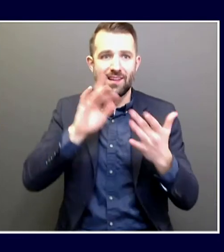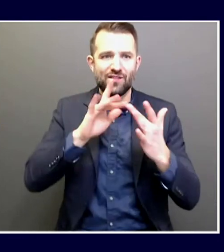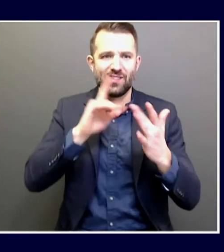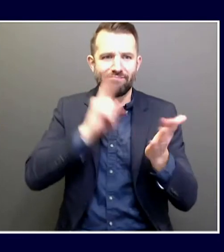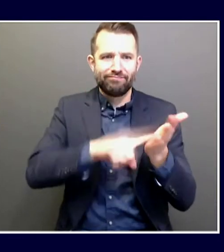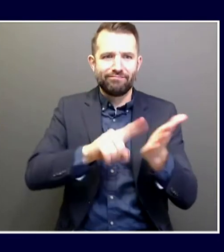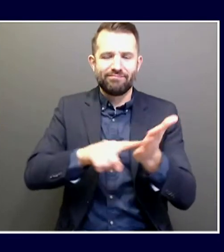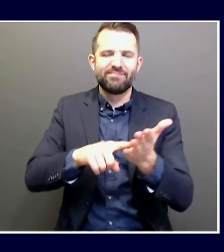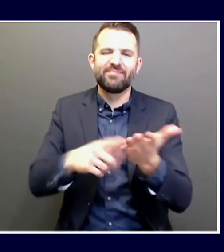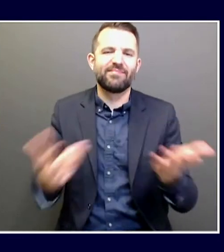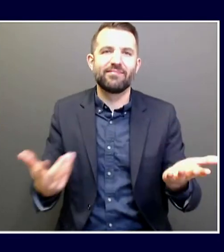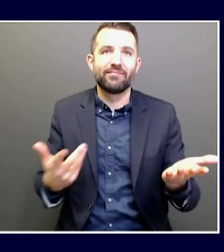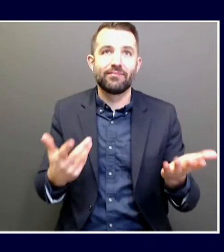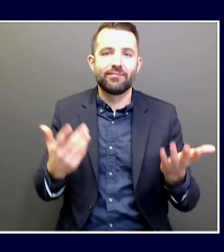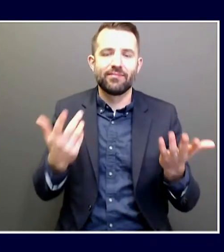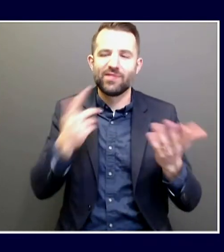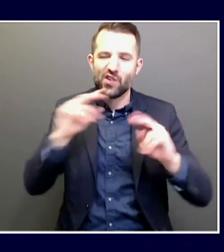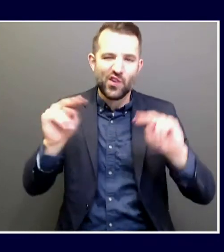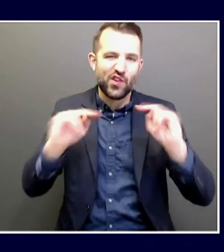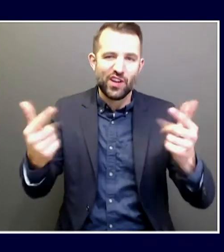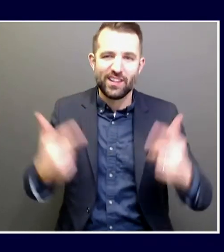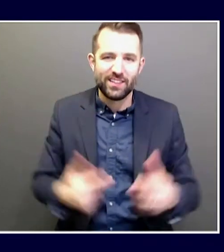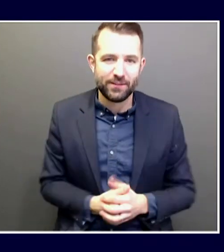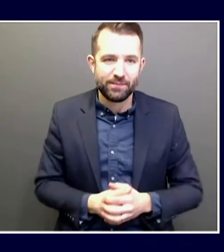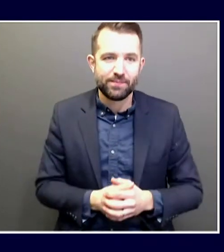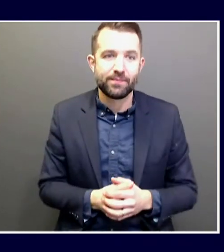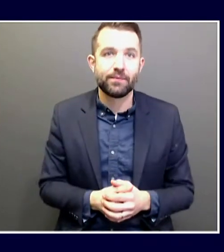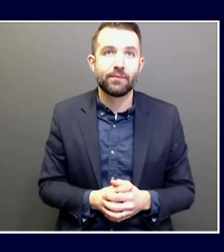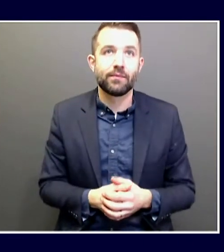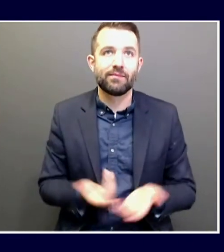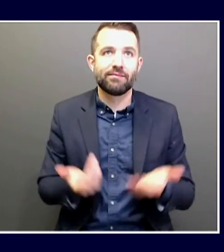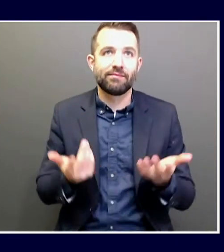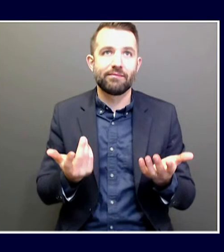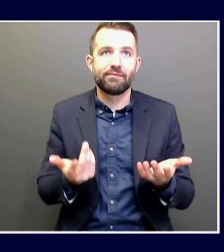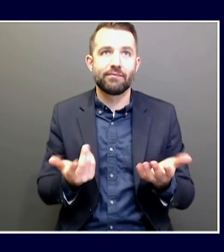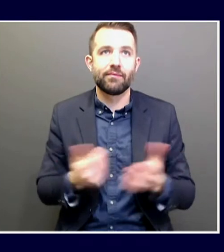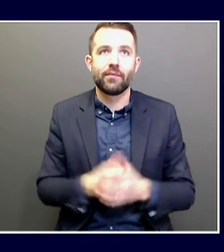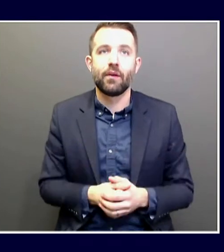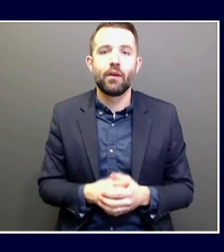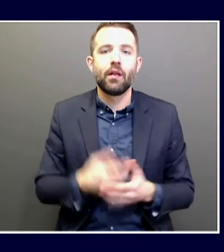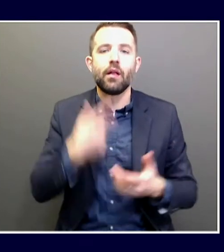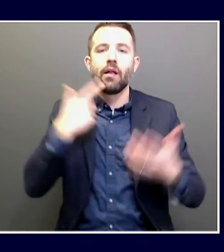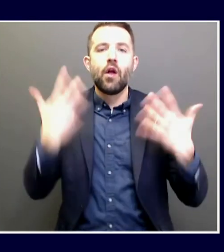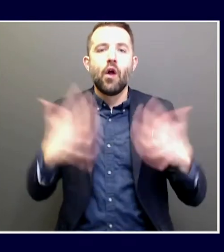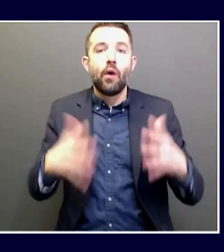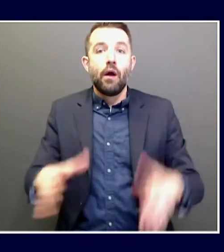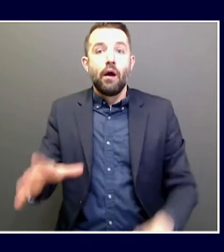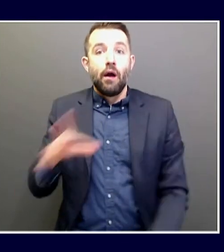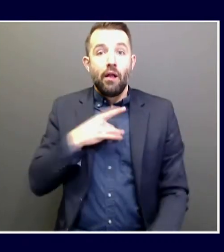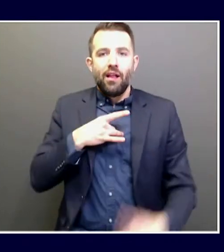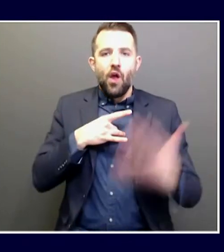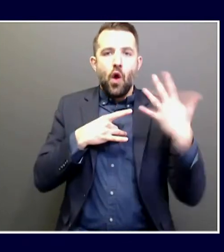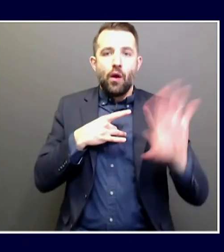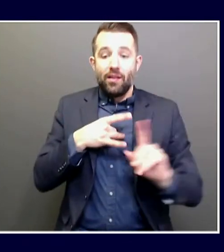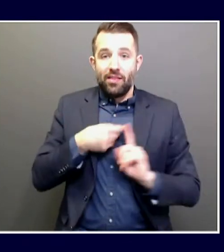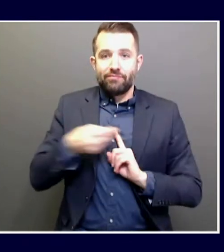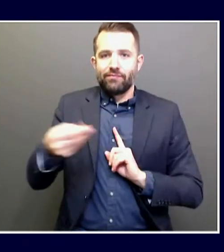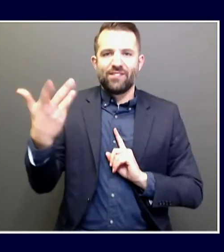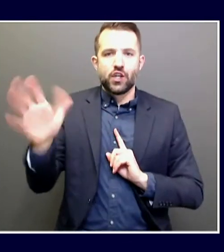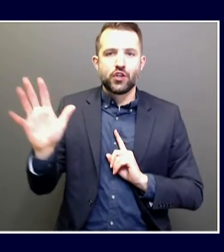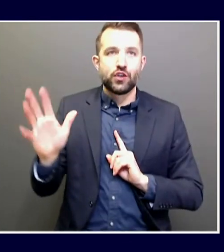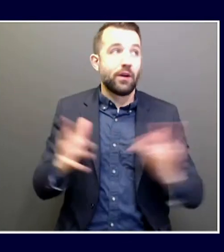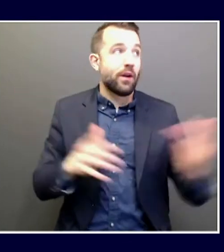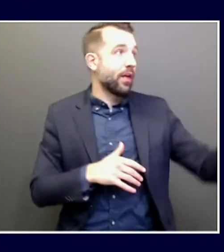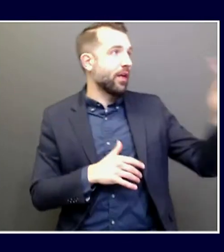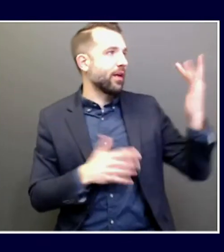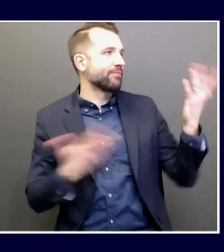is such that contact tracing does not get to them fast enough. Omicron has changed the landscape,